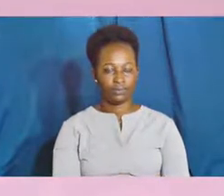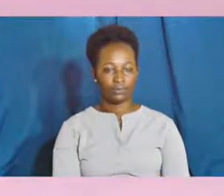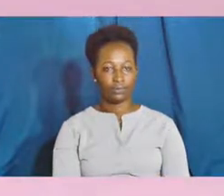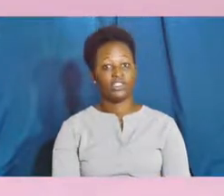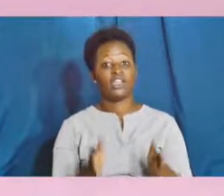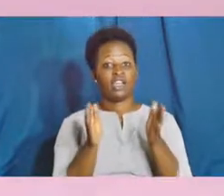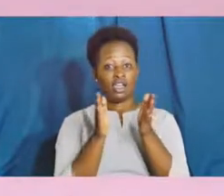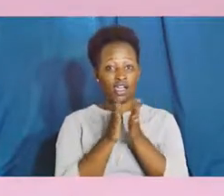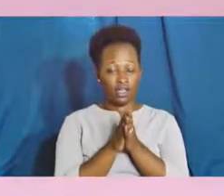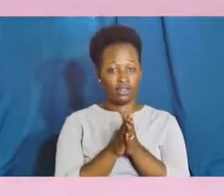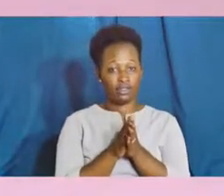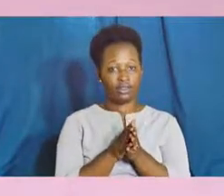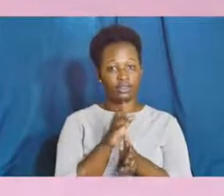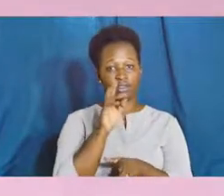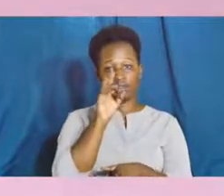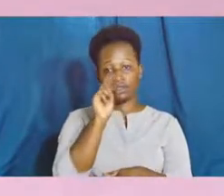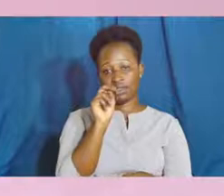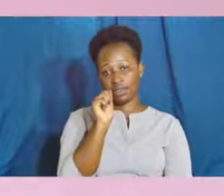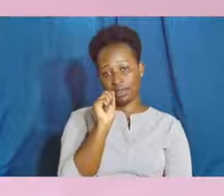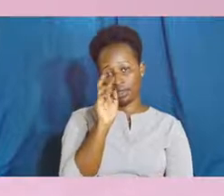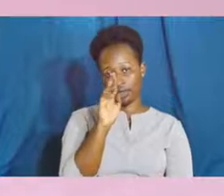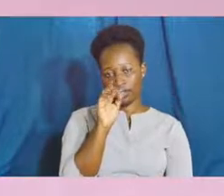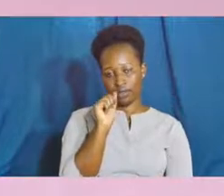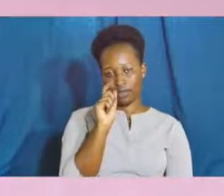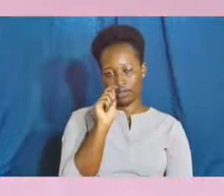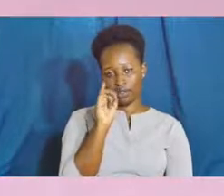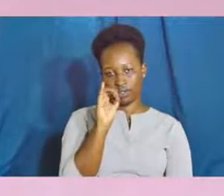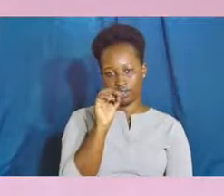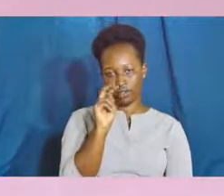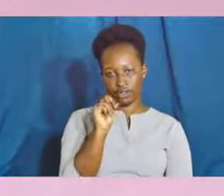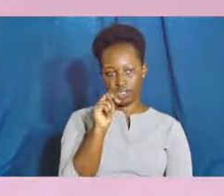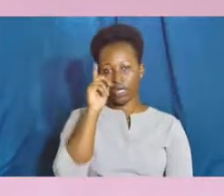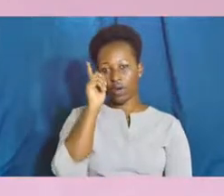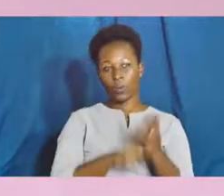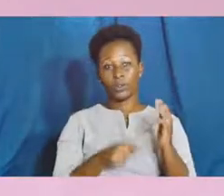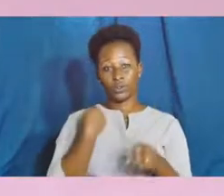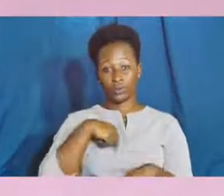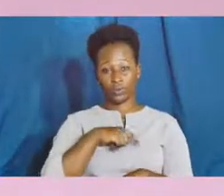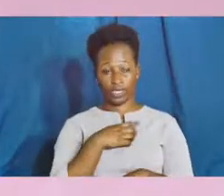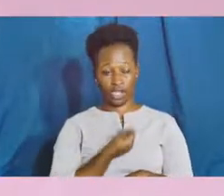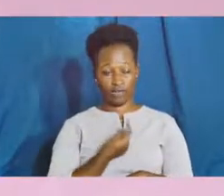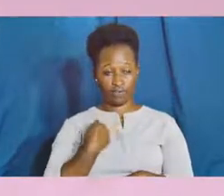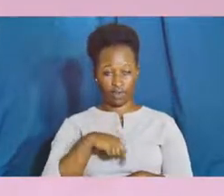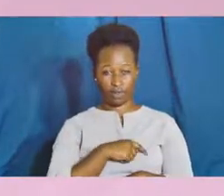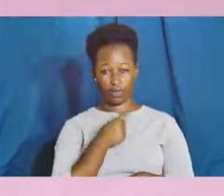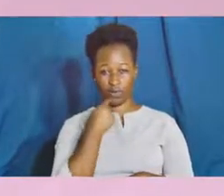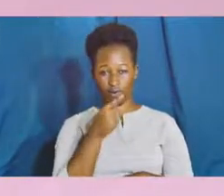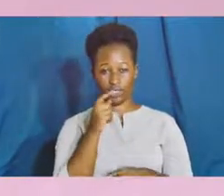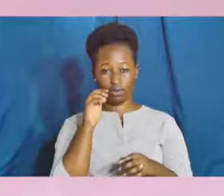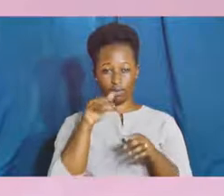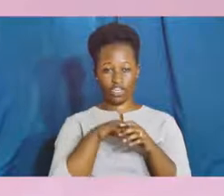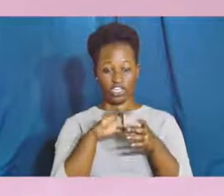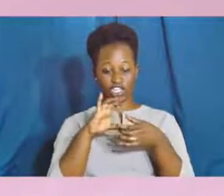the direction. So what do we have here? So we have said that the sum of from the